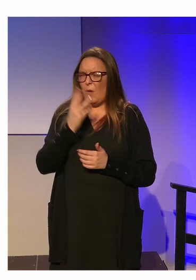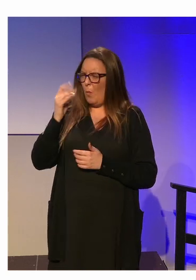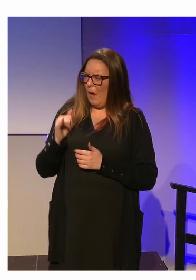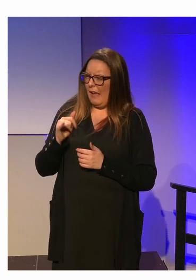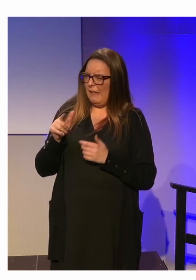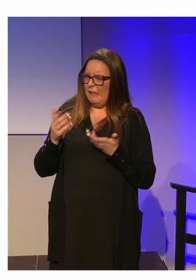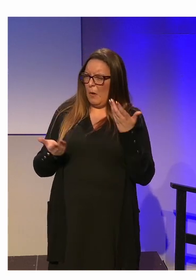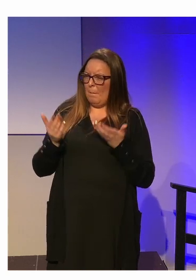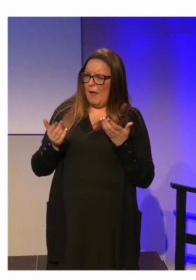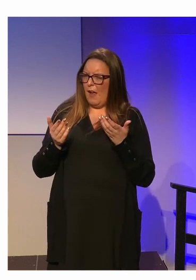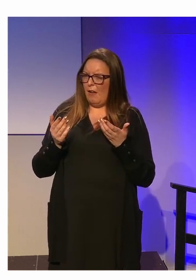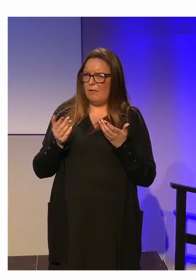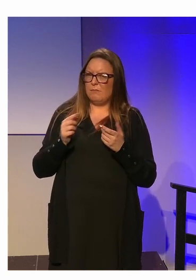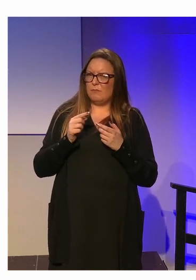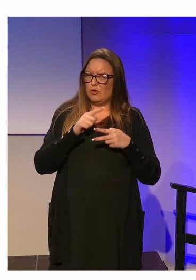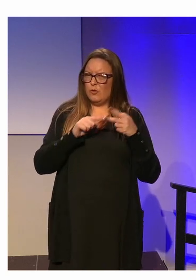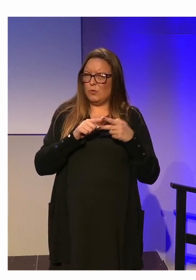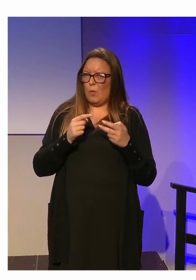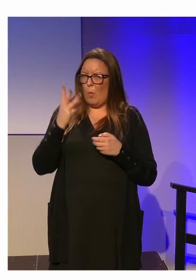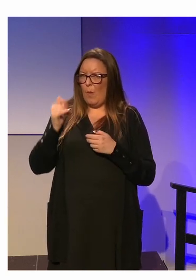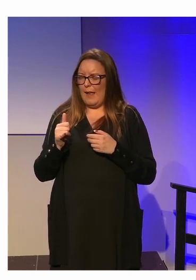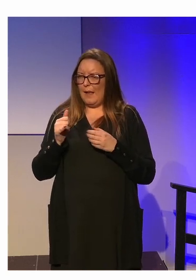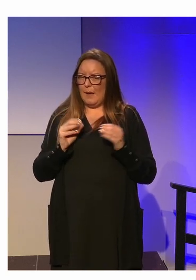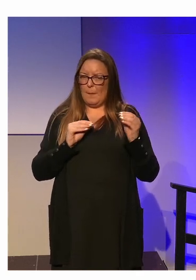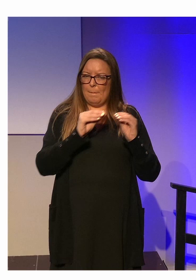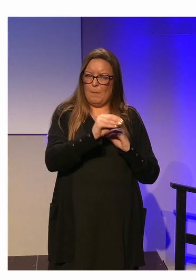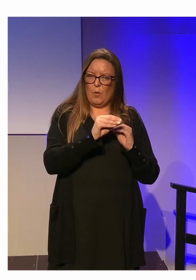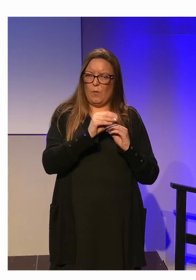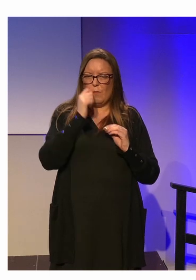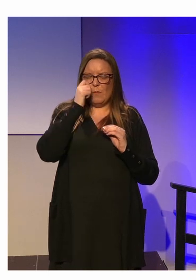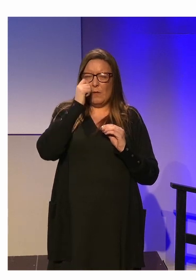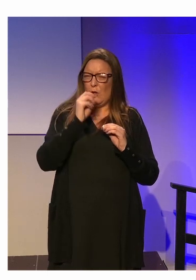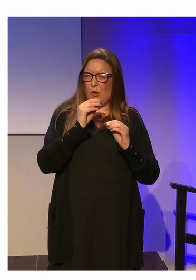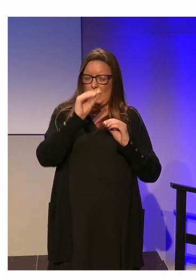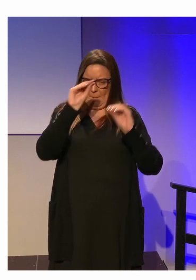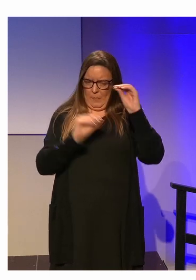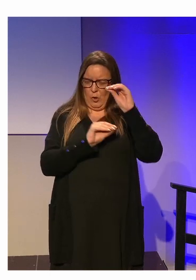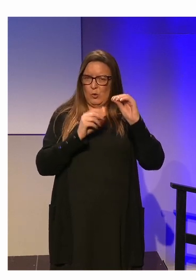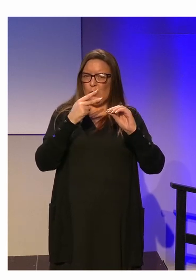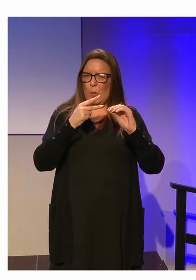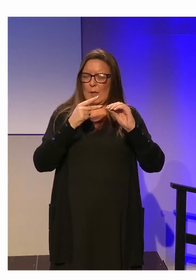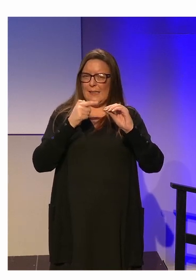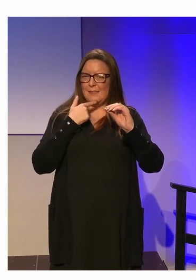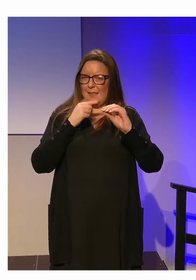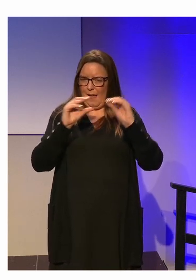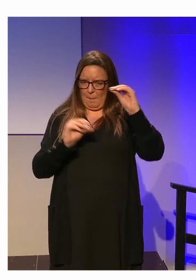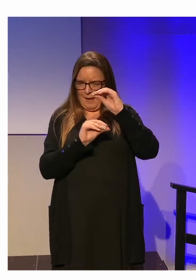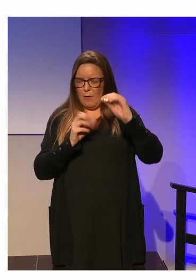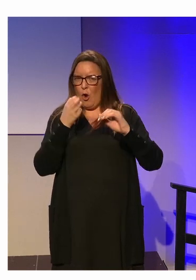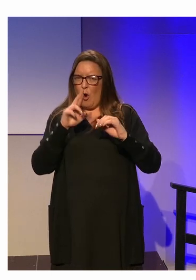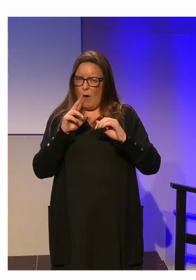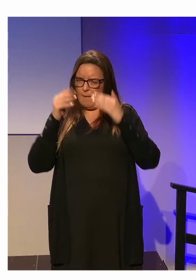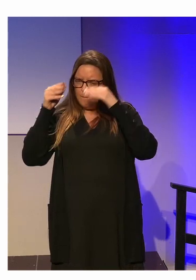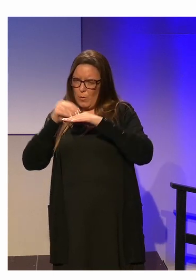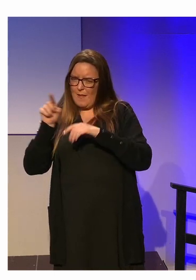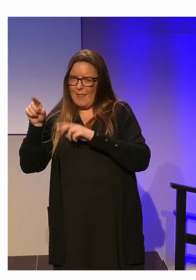and contrast these two things? Why did you move this to this second paragraph? Why did you make the decision to focus on this quote and not